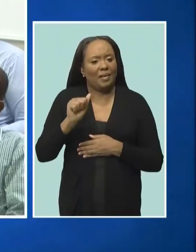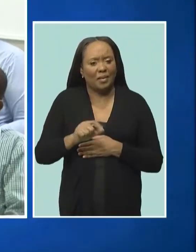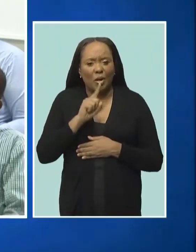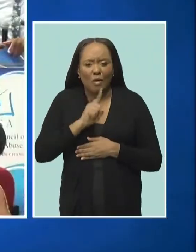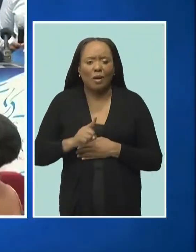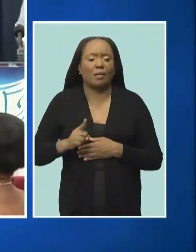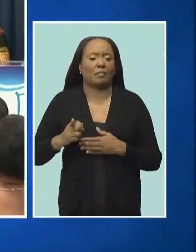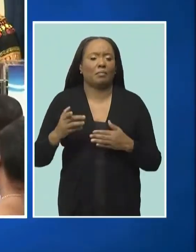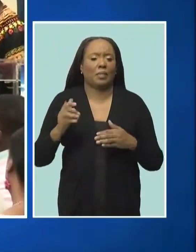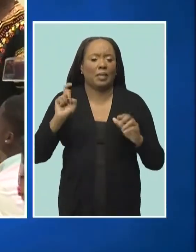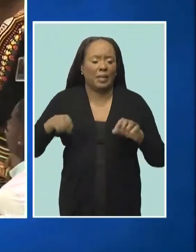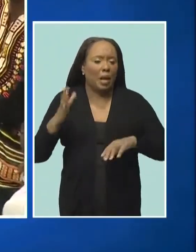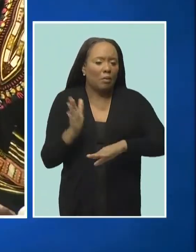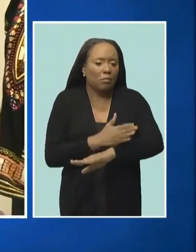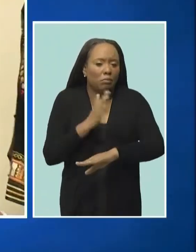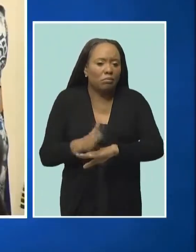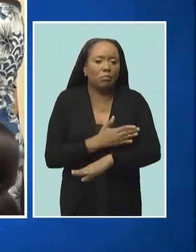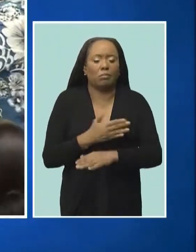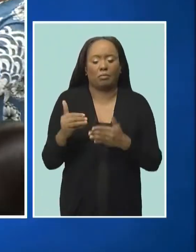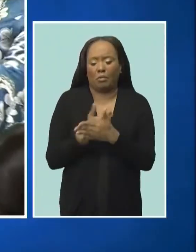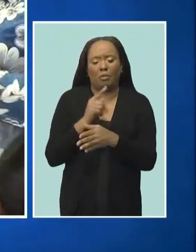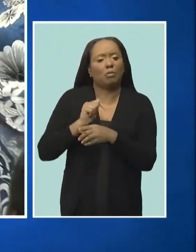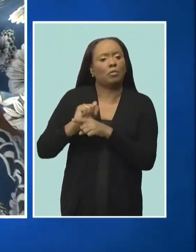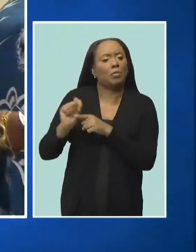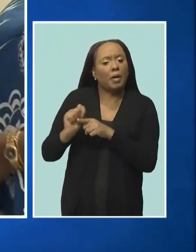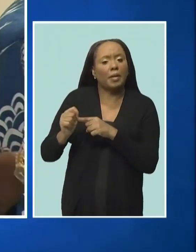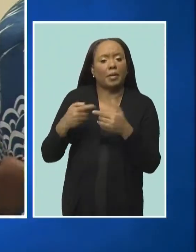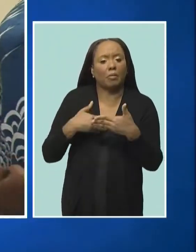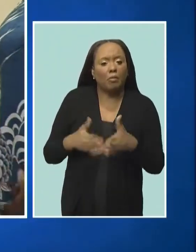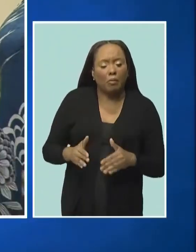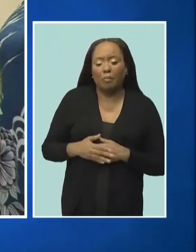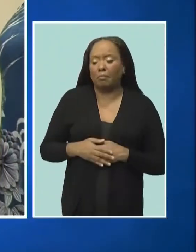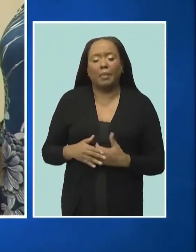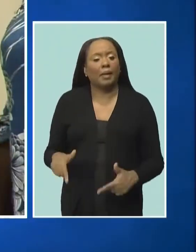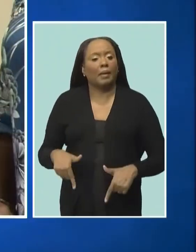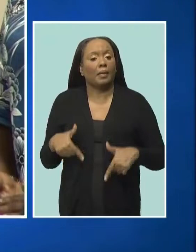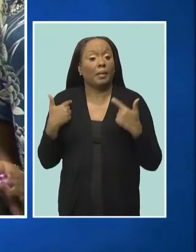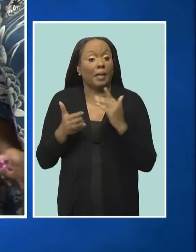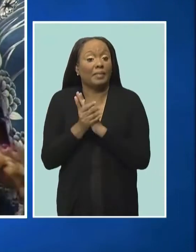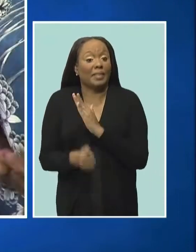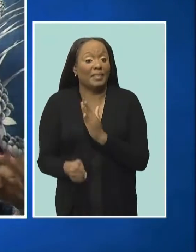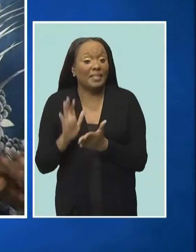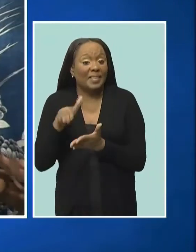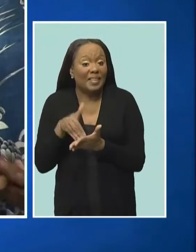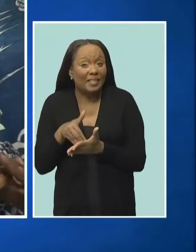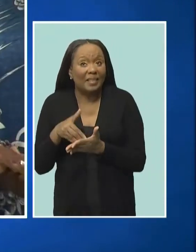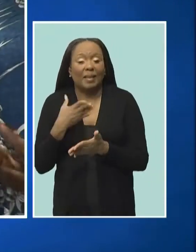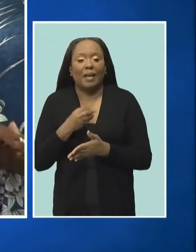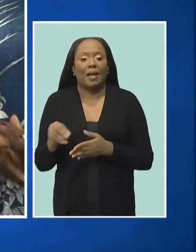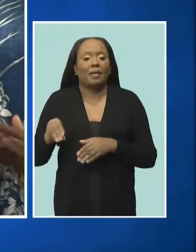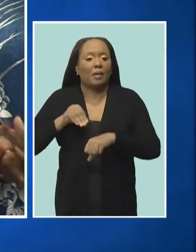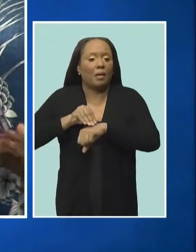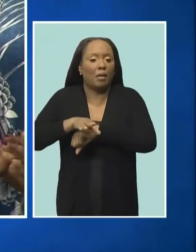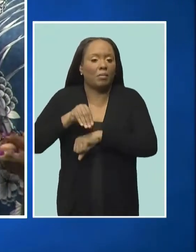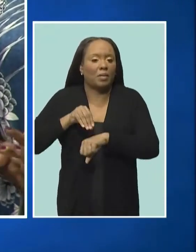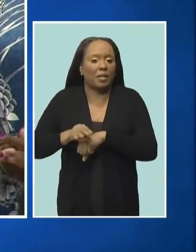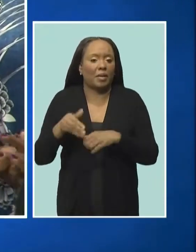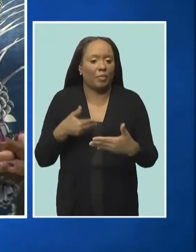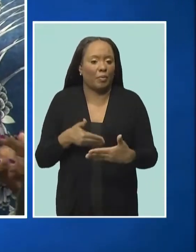operations with a new dedicated training room, life skills center, and the Ishmael and Margaret counseling rooms.